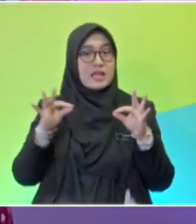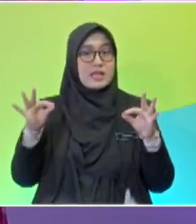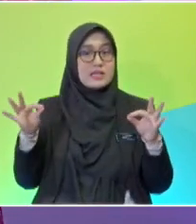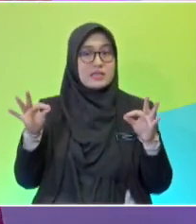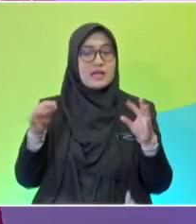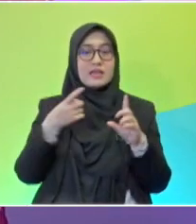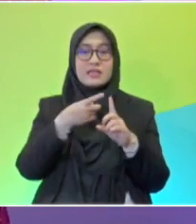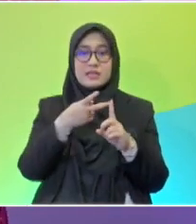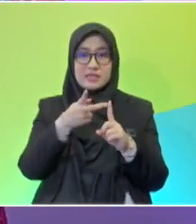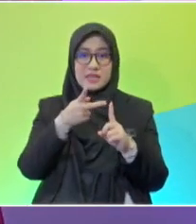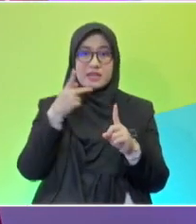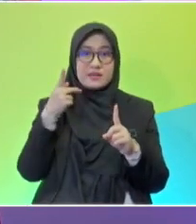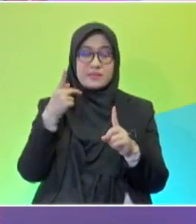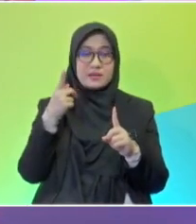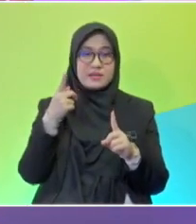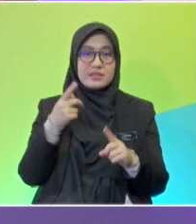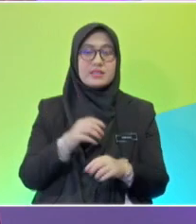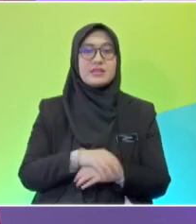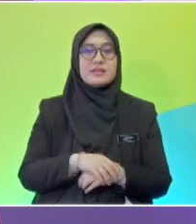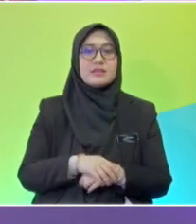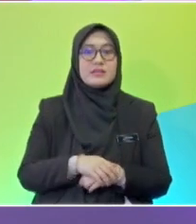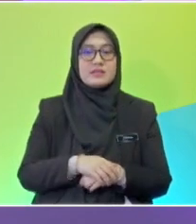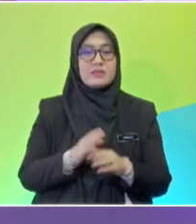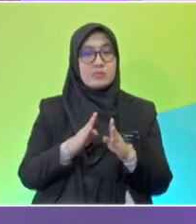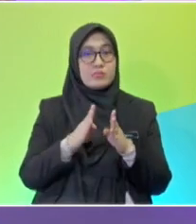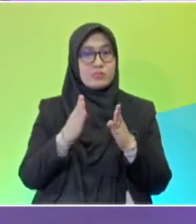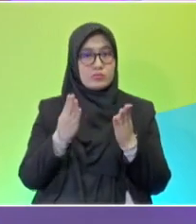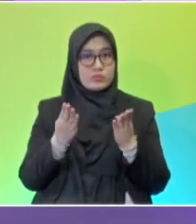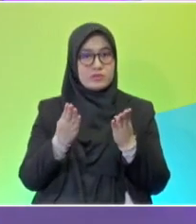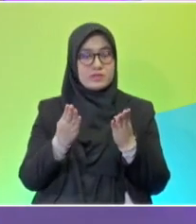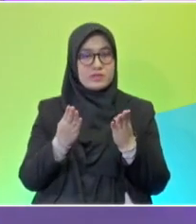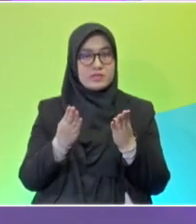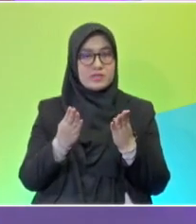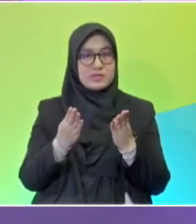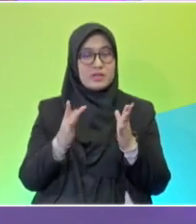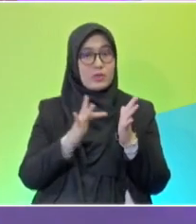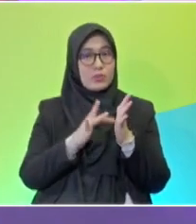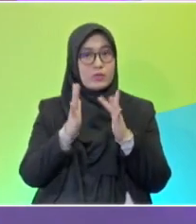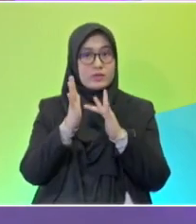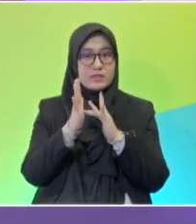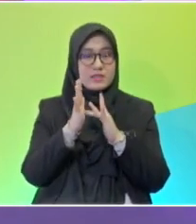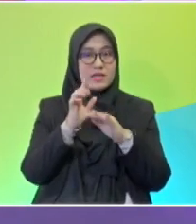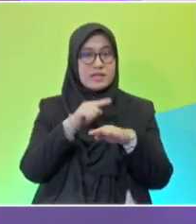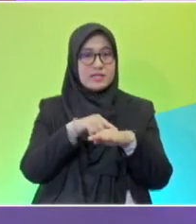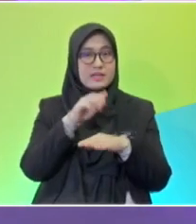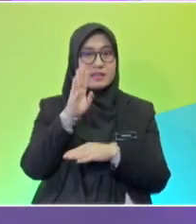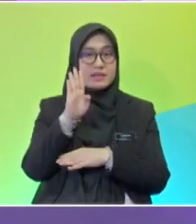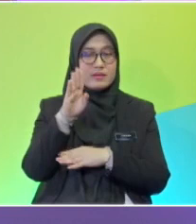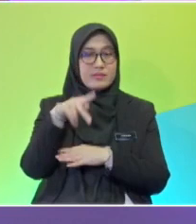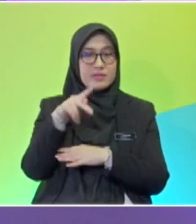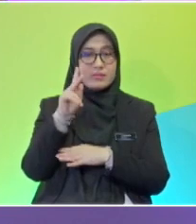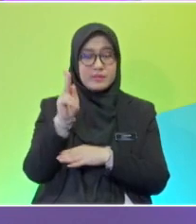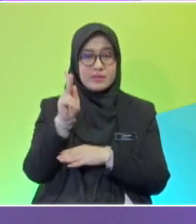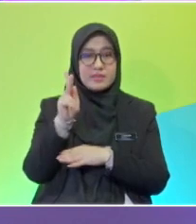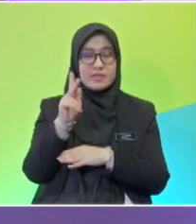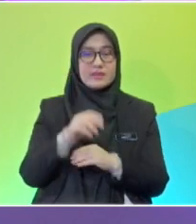the booklet. Everyone can access the booklet online at BPK's website if